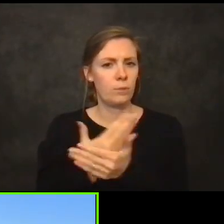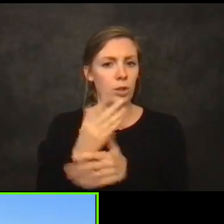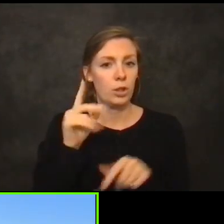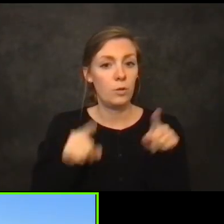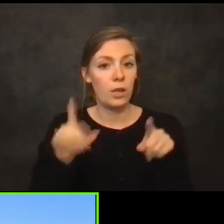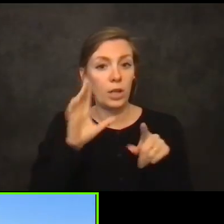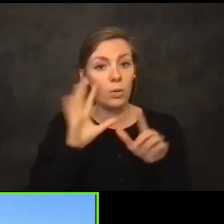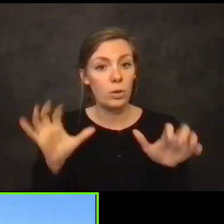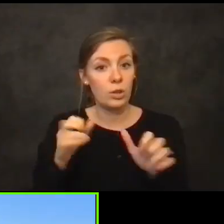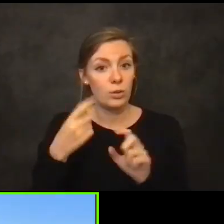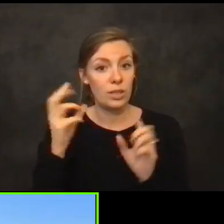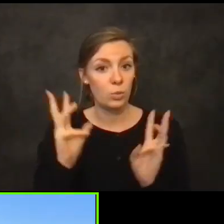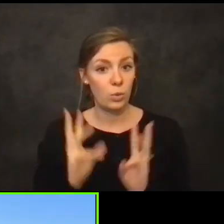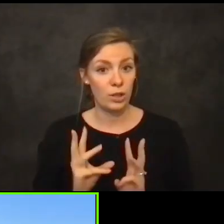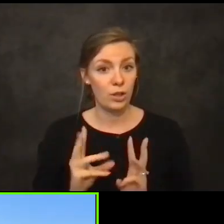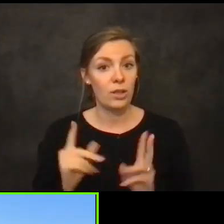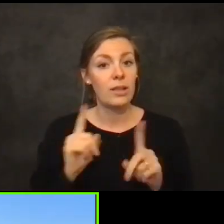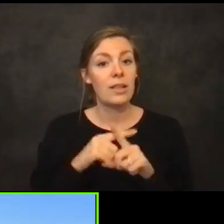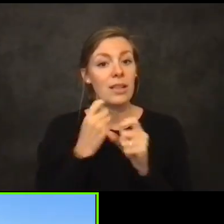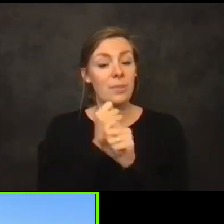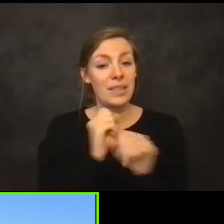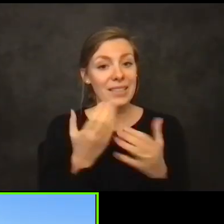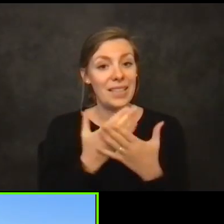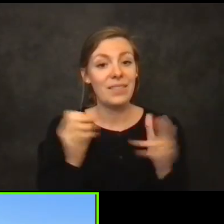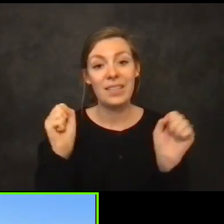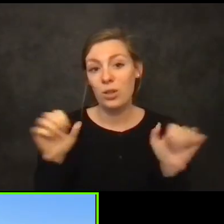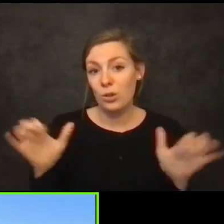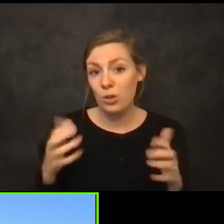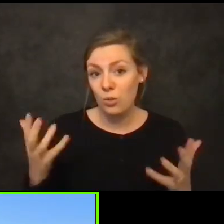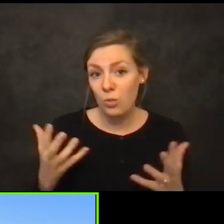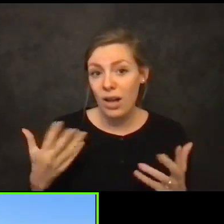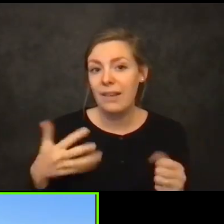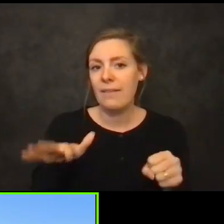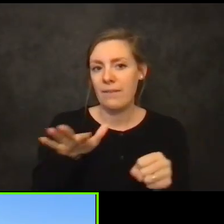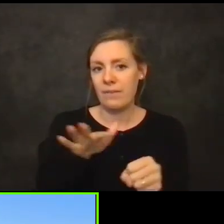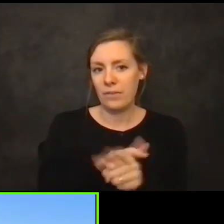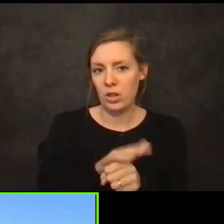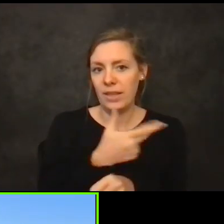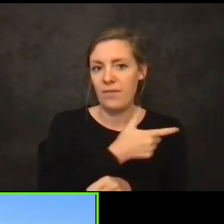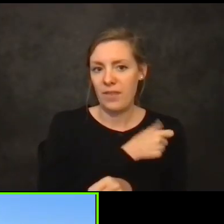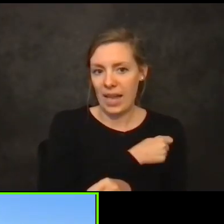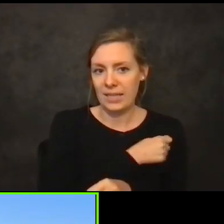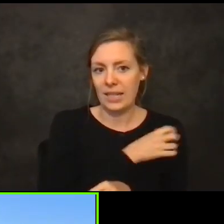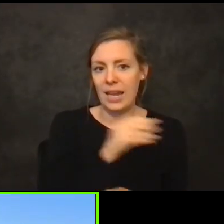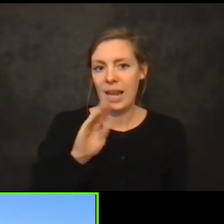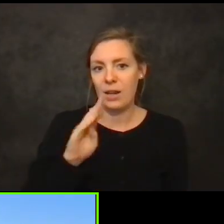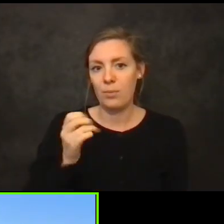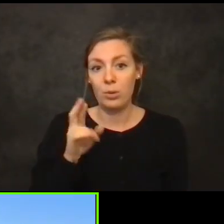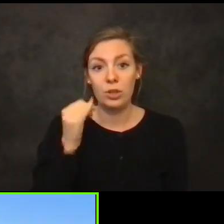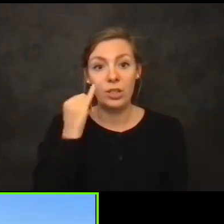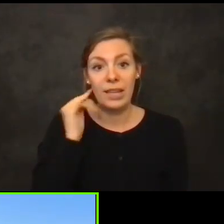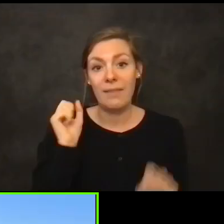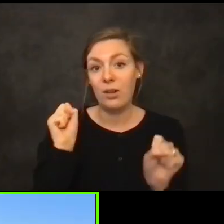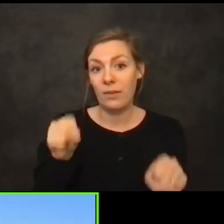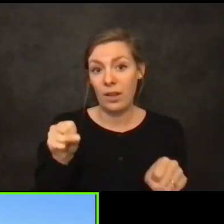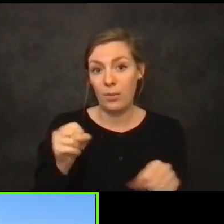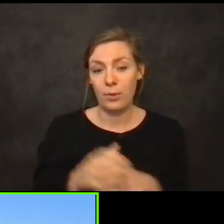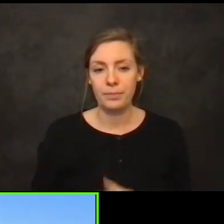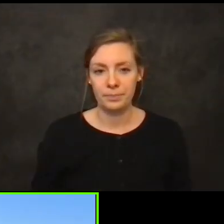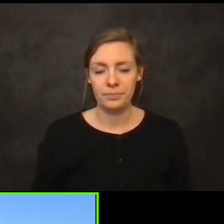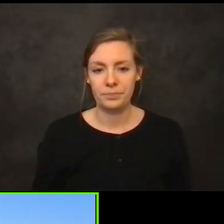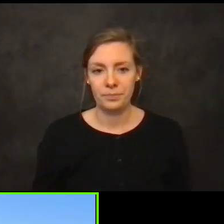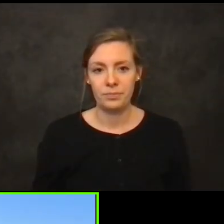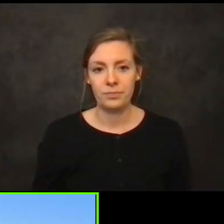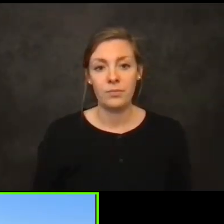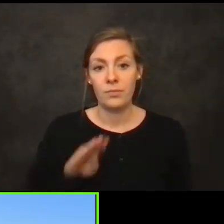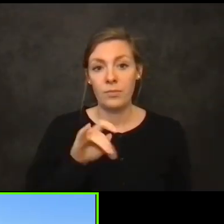this winter, but the safest thing you can do is to get fully vaccinated and boosted. if you are eligible at this time.